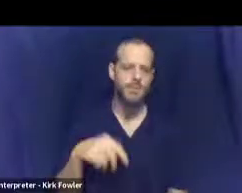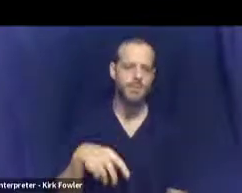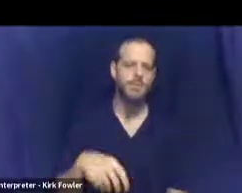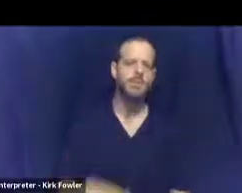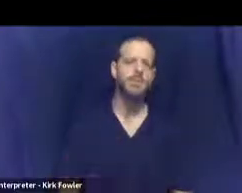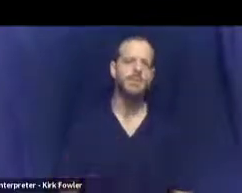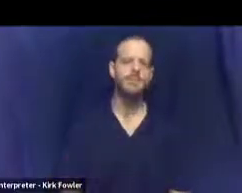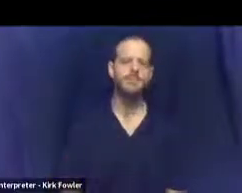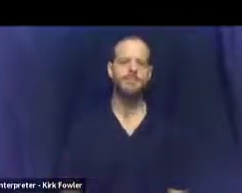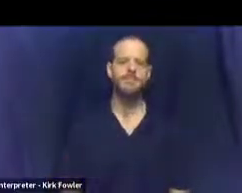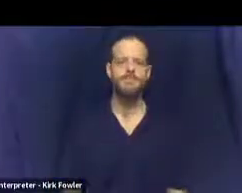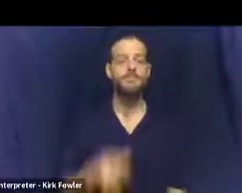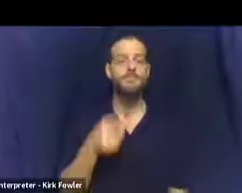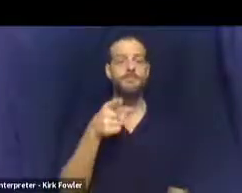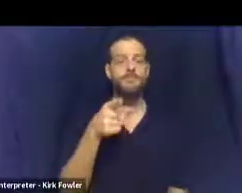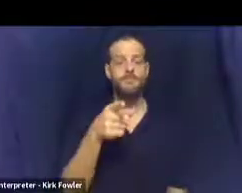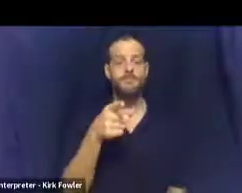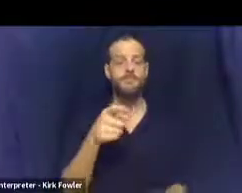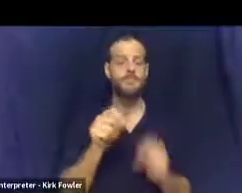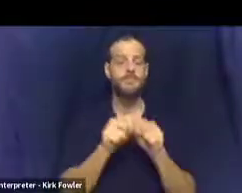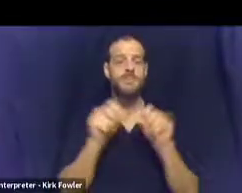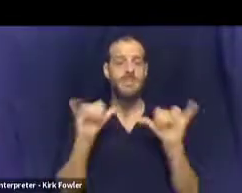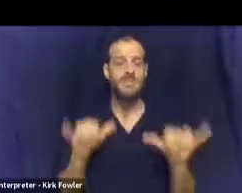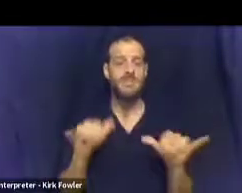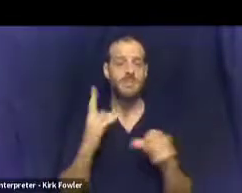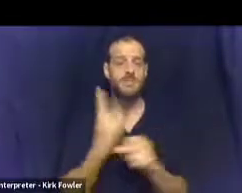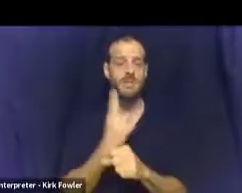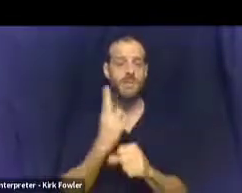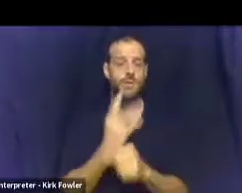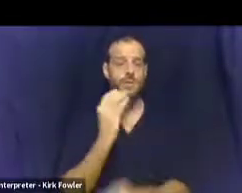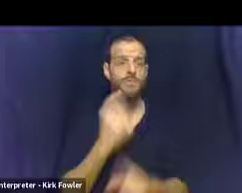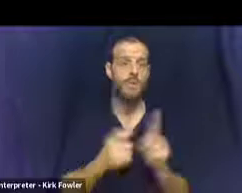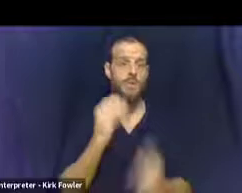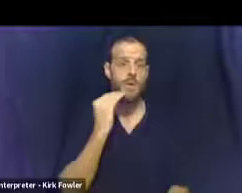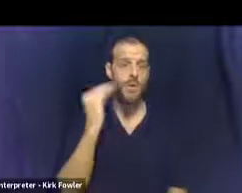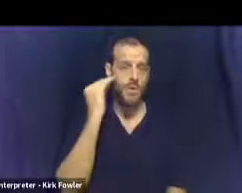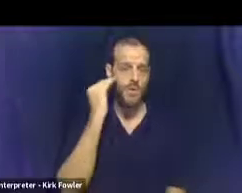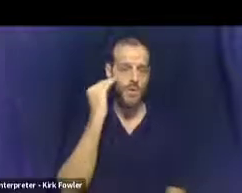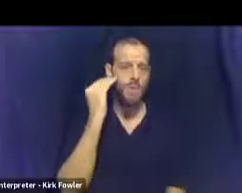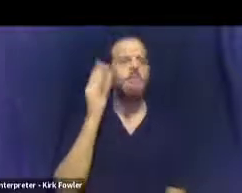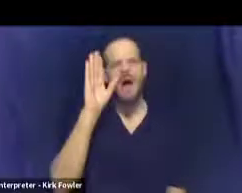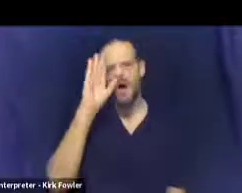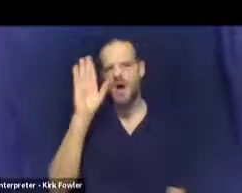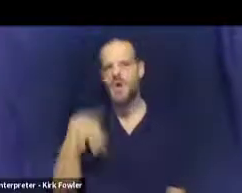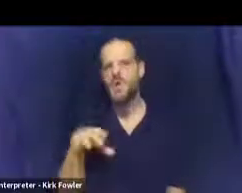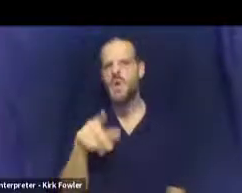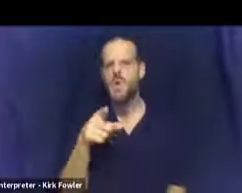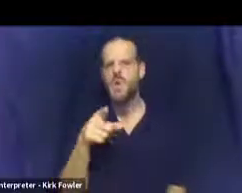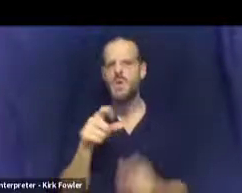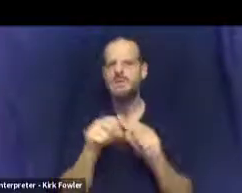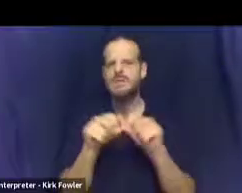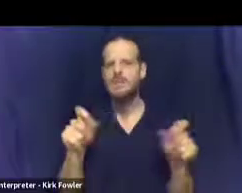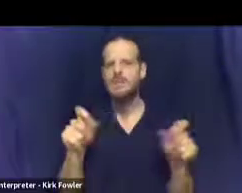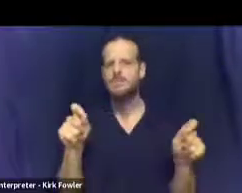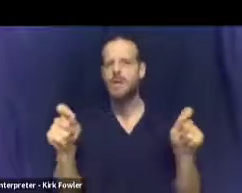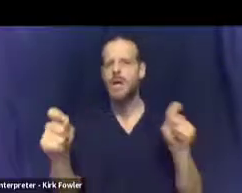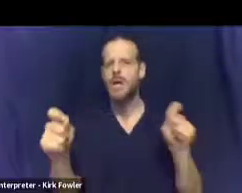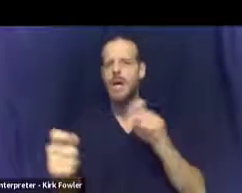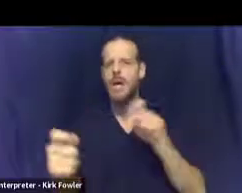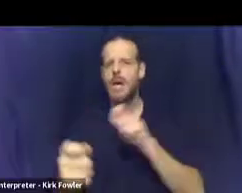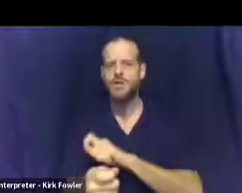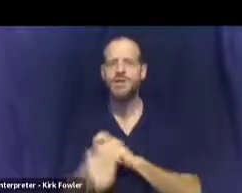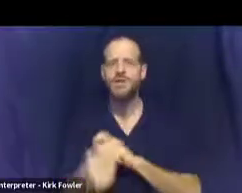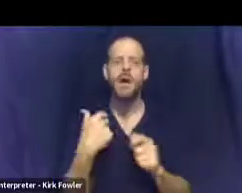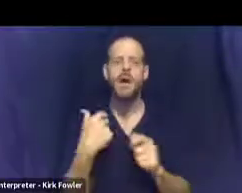So this is the system that was being used at home. And I know over time his systems have changed. So please part of this is that I get to show you some of the